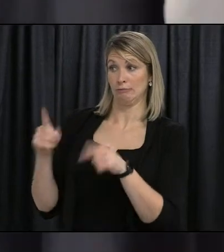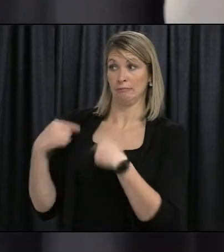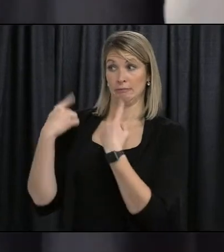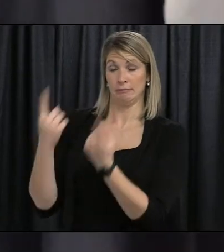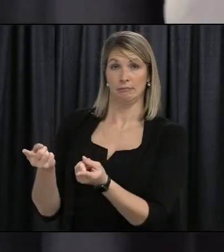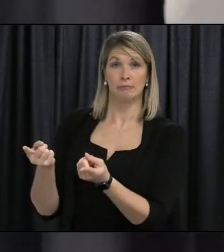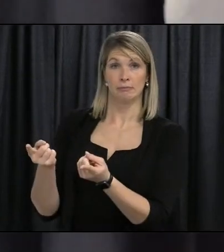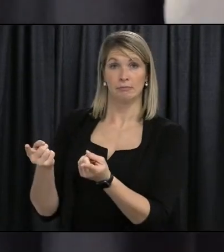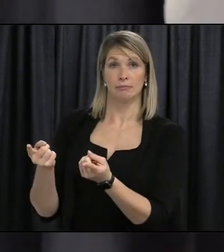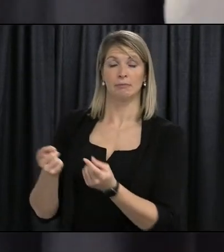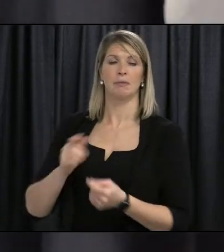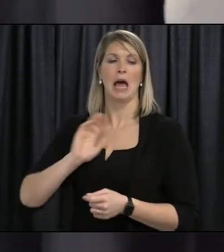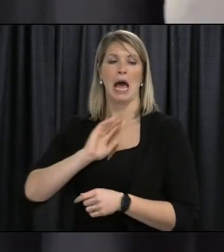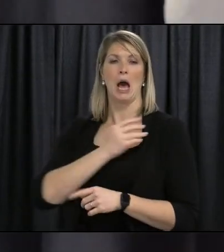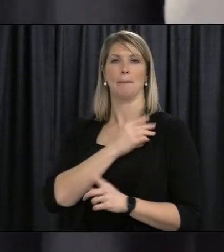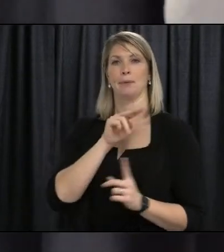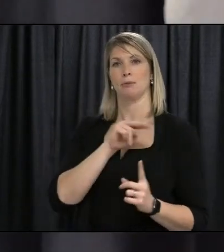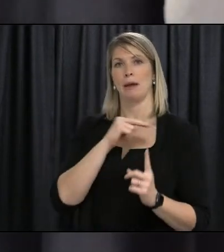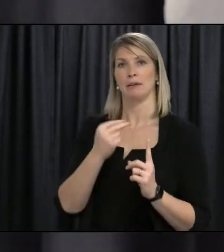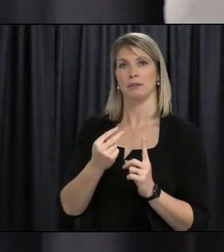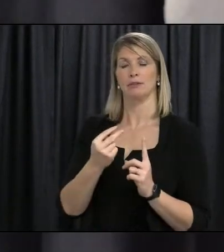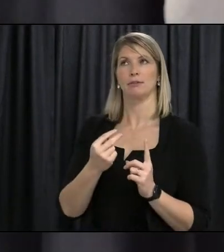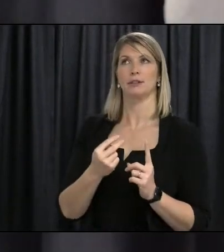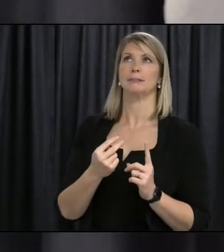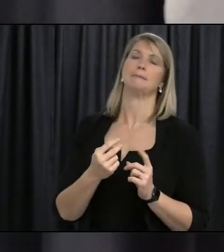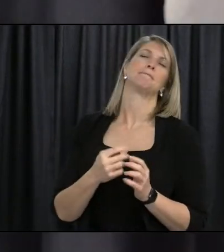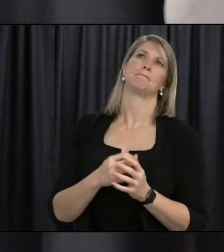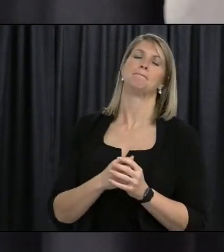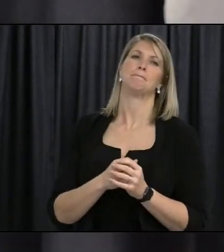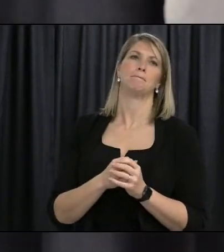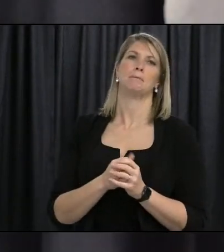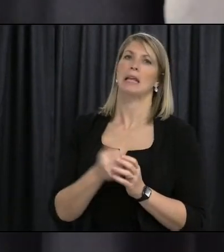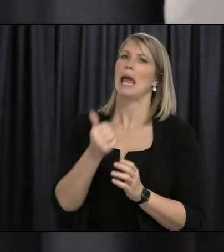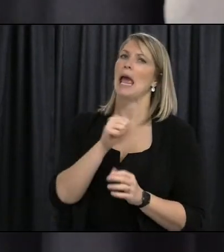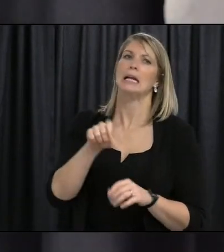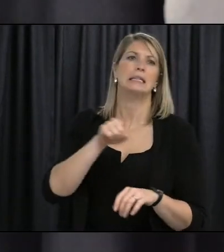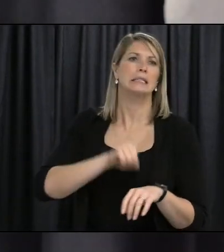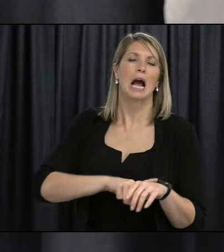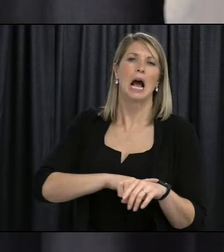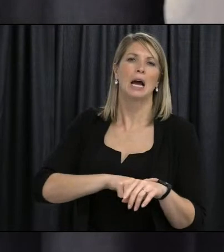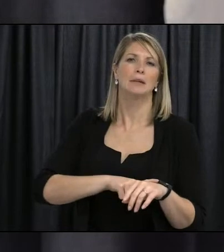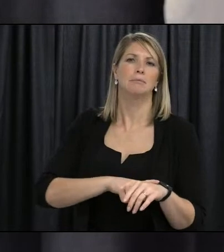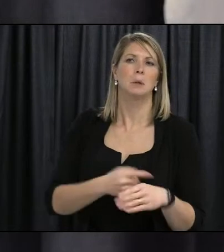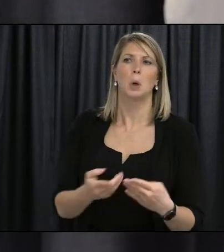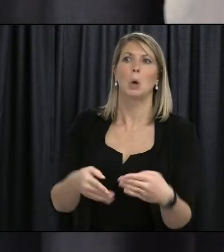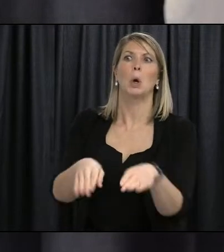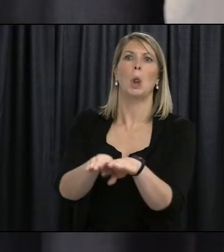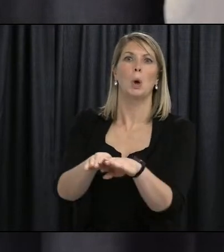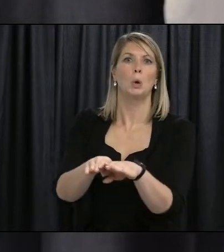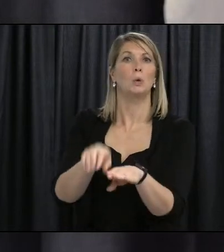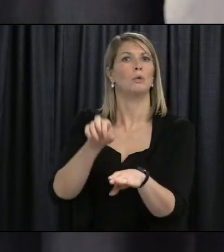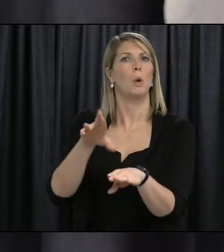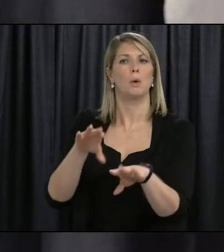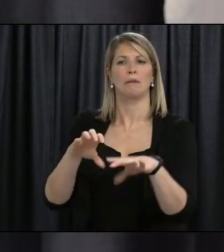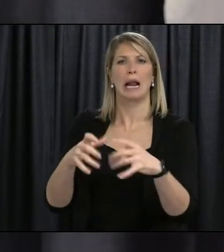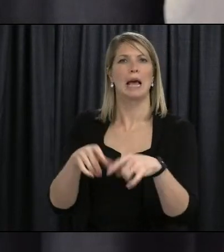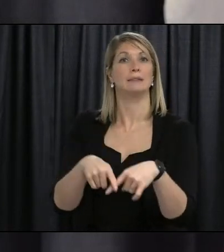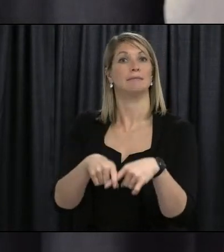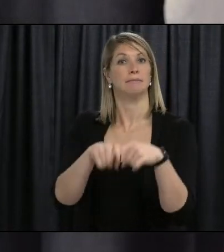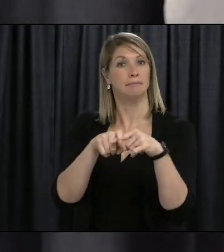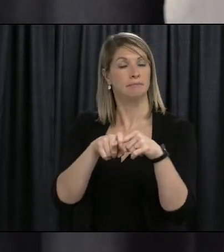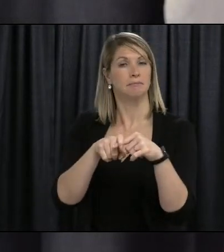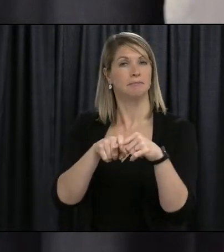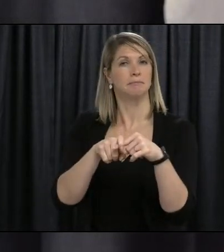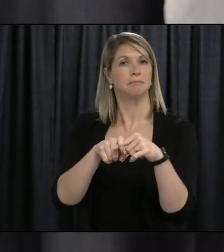From district perspective, I think any time that we go through this process, we are the dialogue